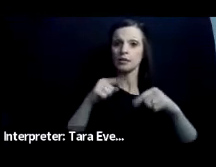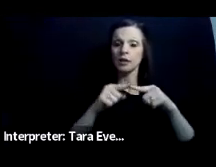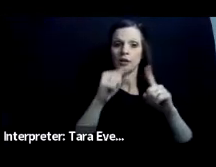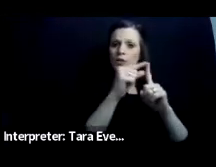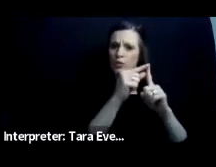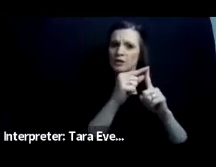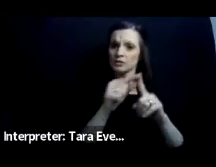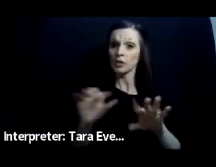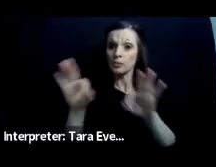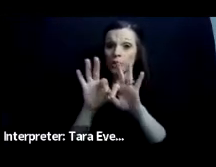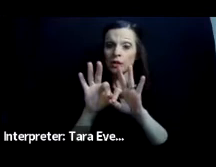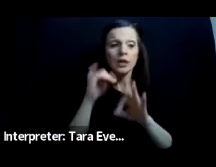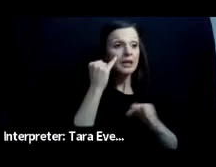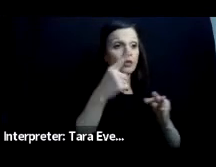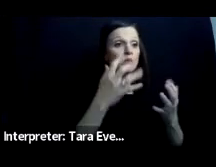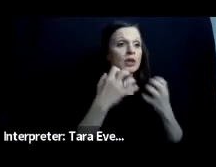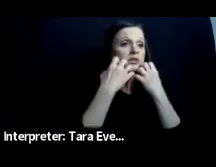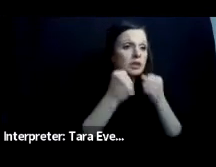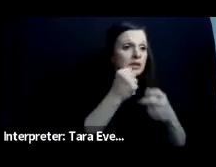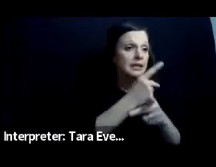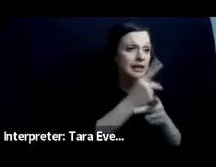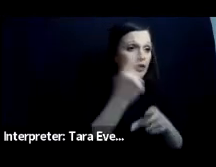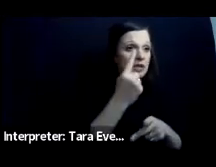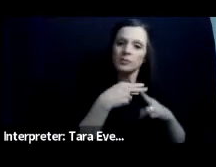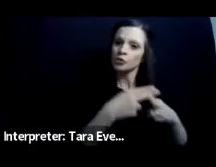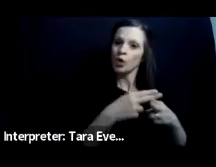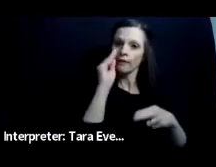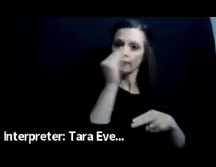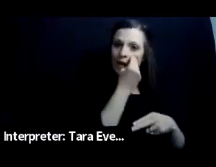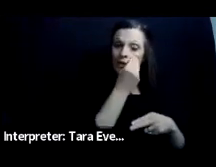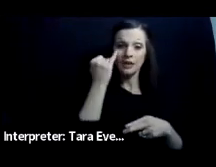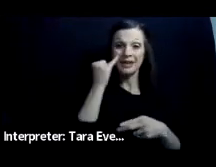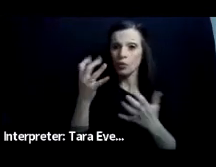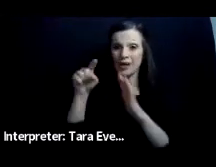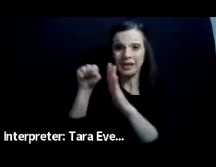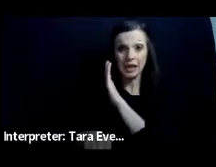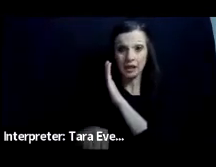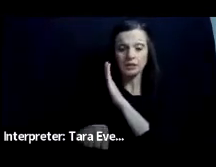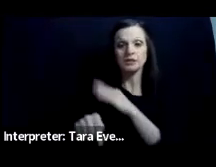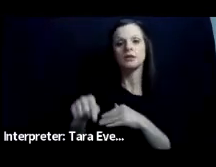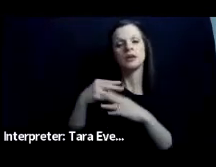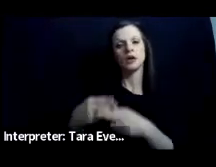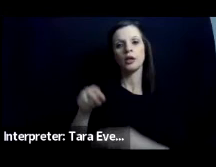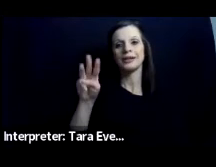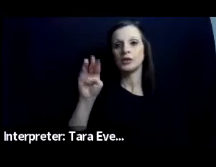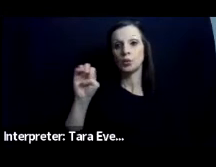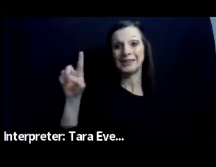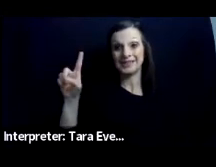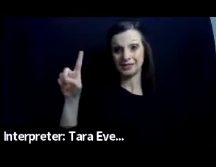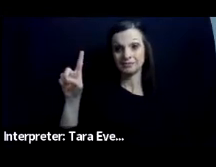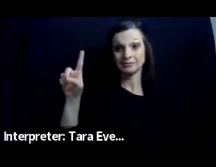something, you call it a flower. If you want to kill it, you call it a weed. Prime example being dandelions, that